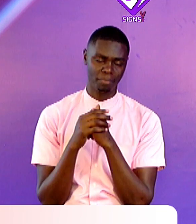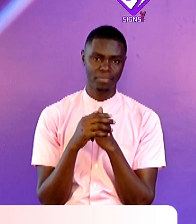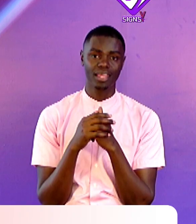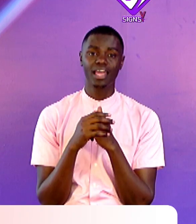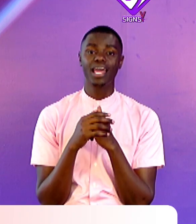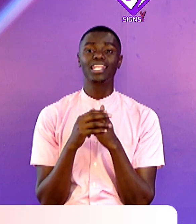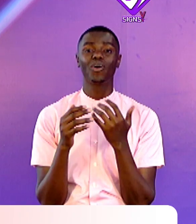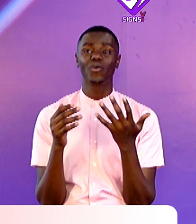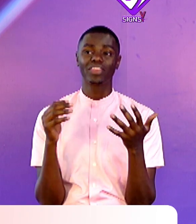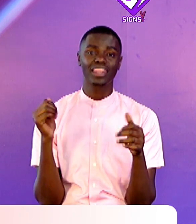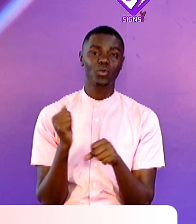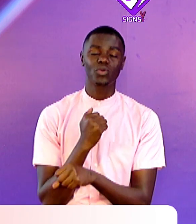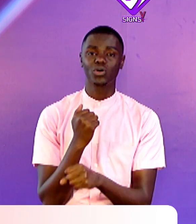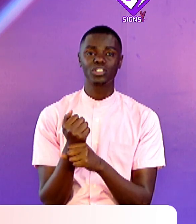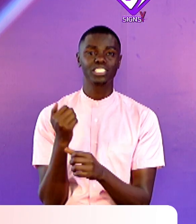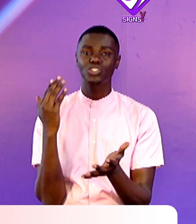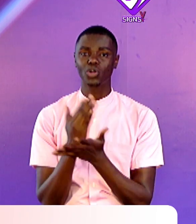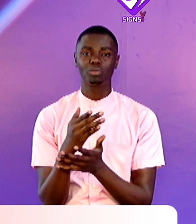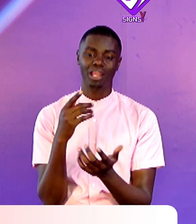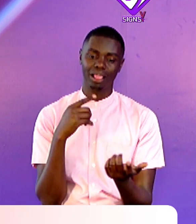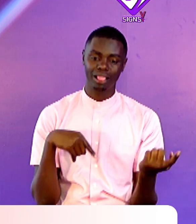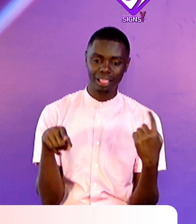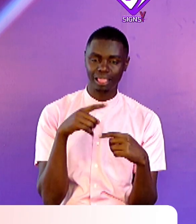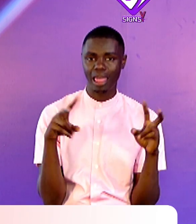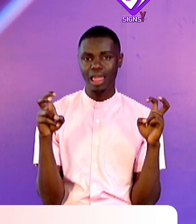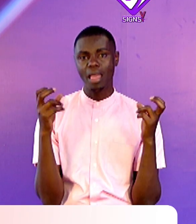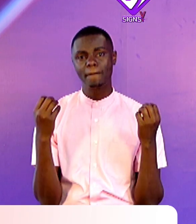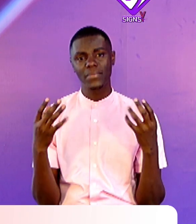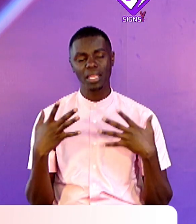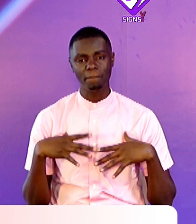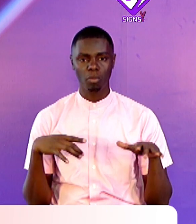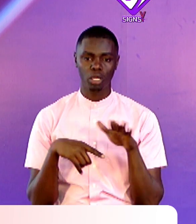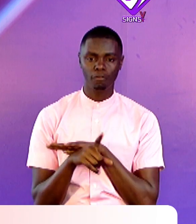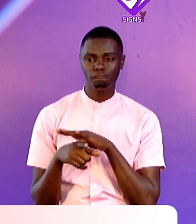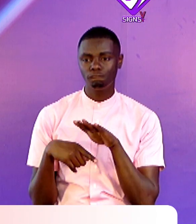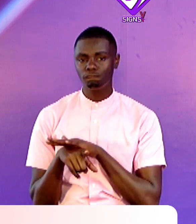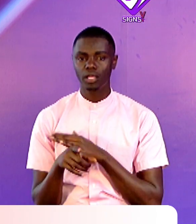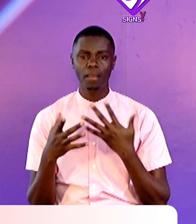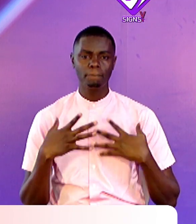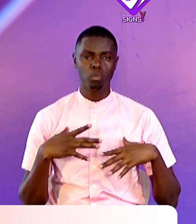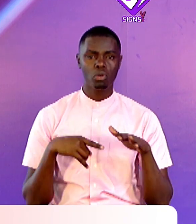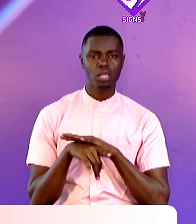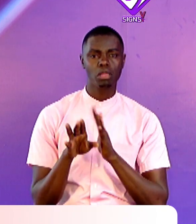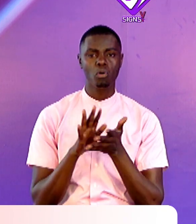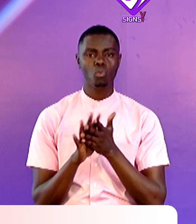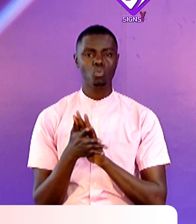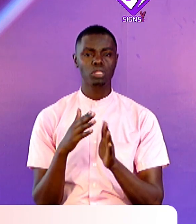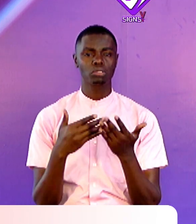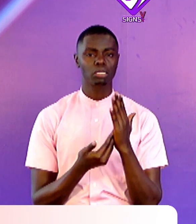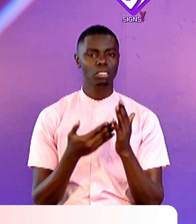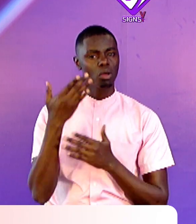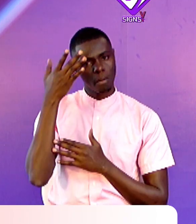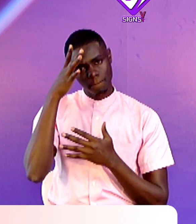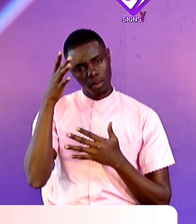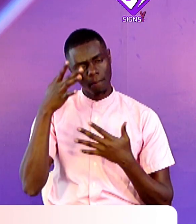stop that Ngomongo roundabout issue. So many people are coming through. What waliingia bila ticket? You know, people thought that they